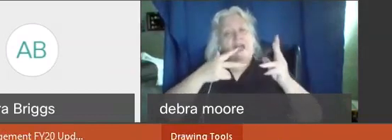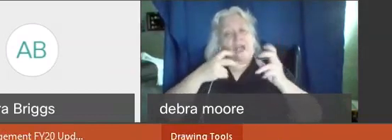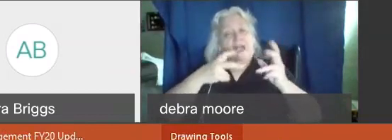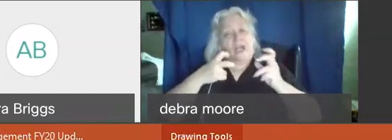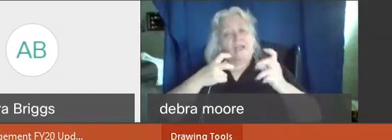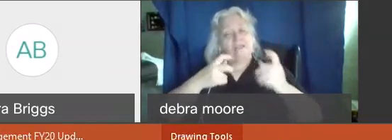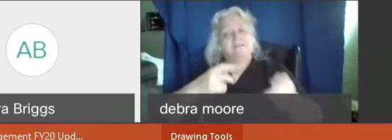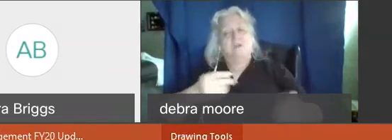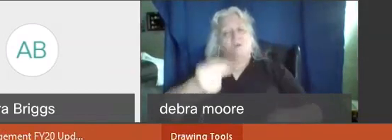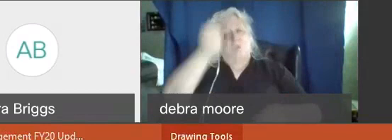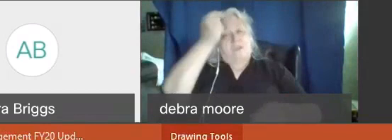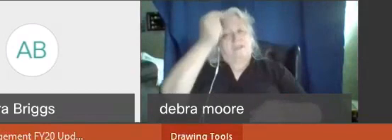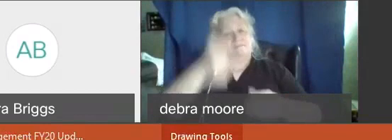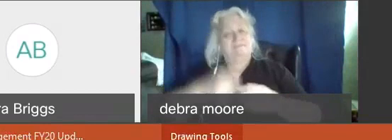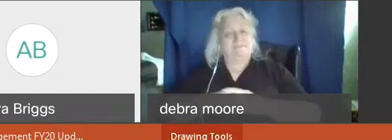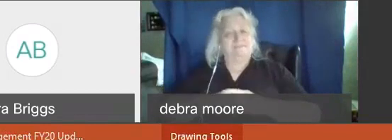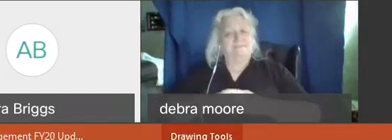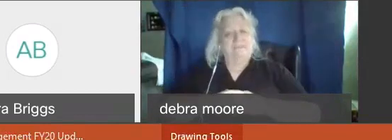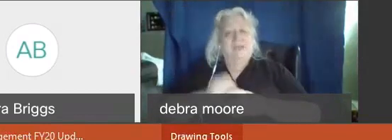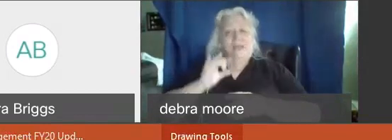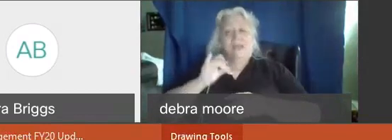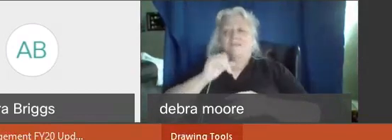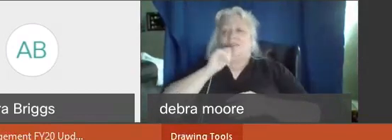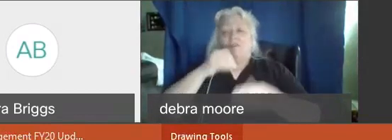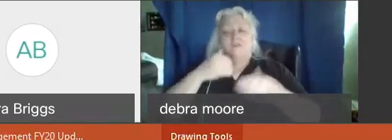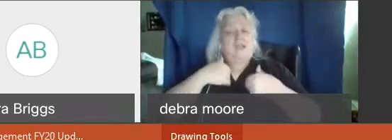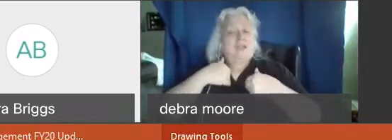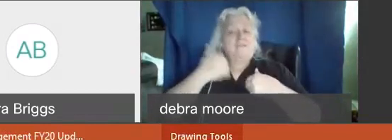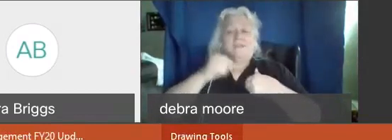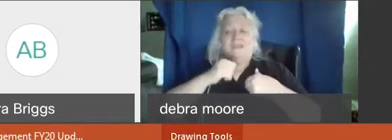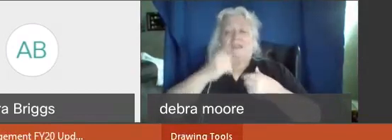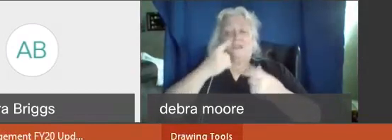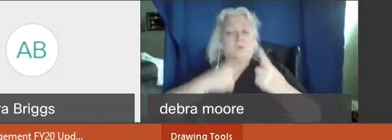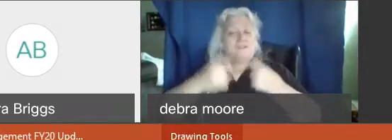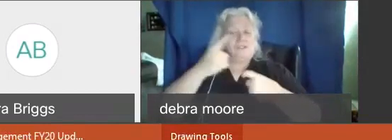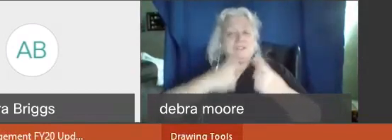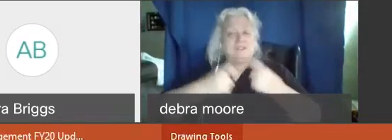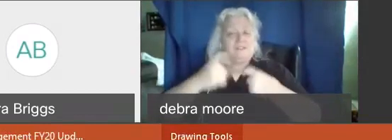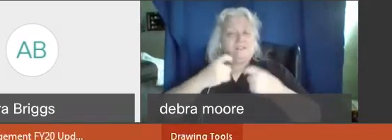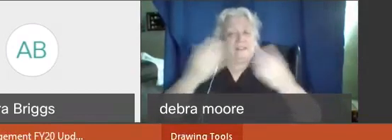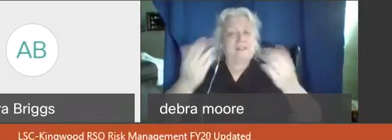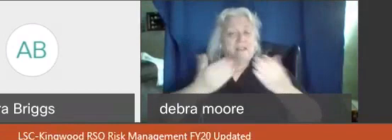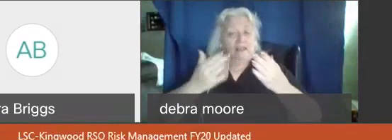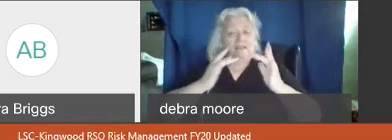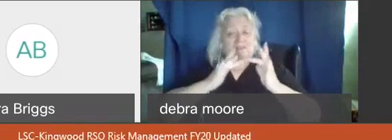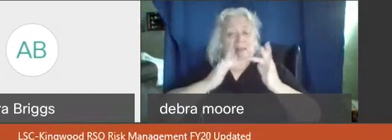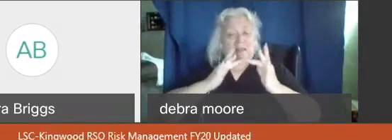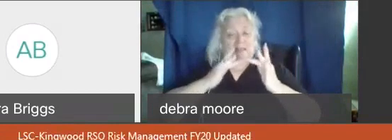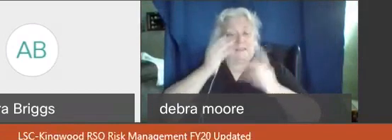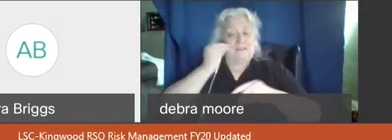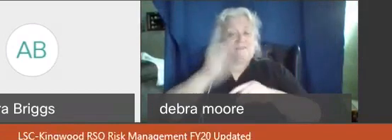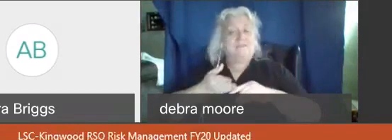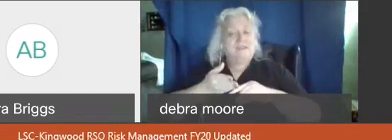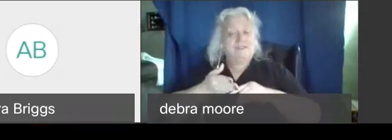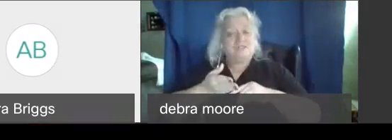right away. But if you guys don't have any additional questions, here is my contact information on this